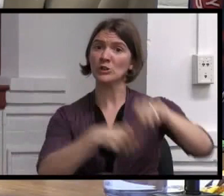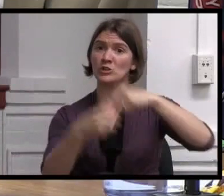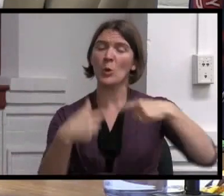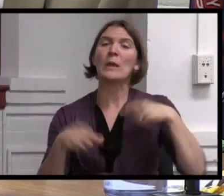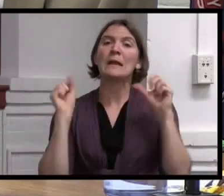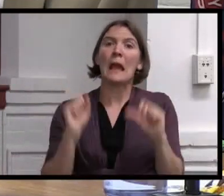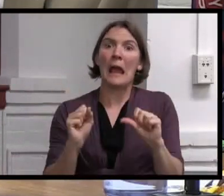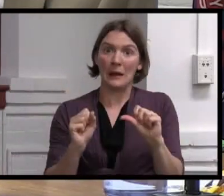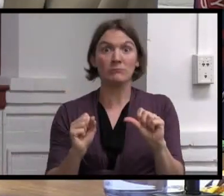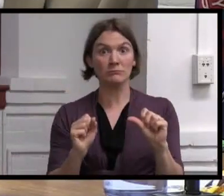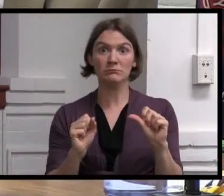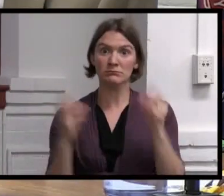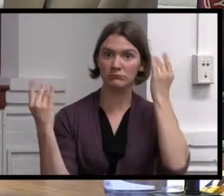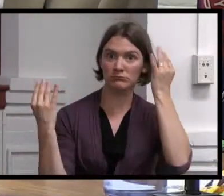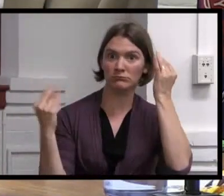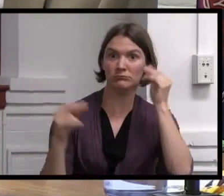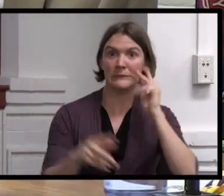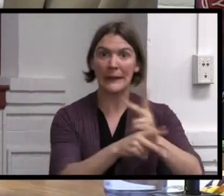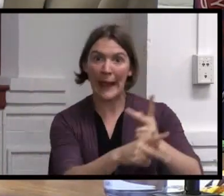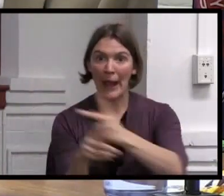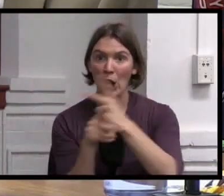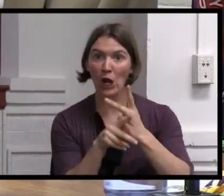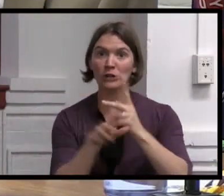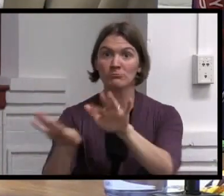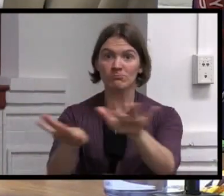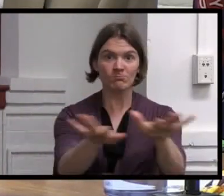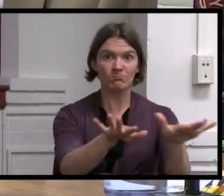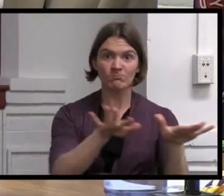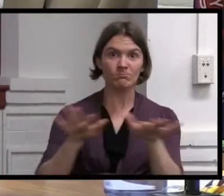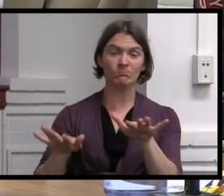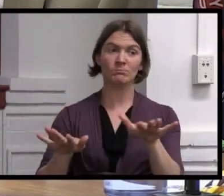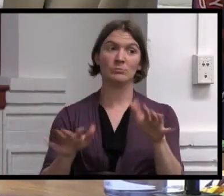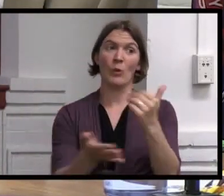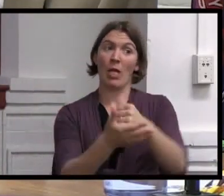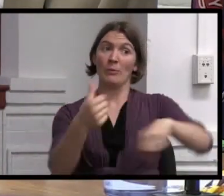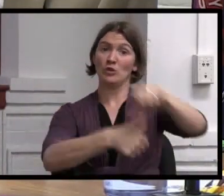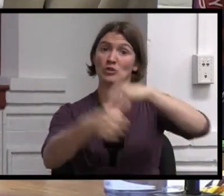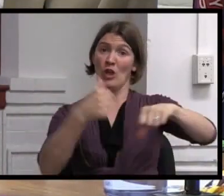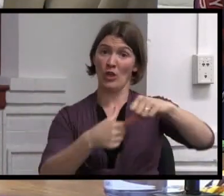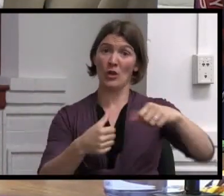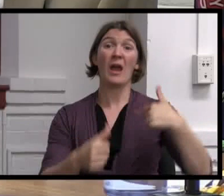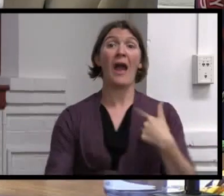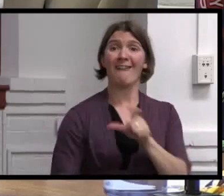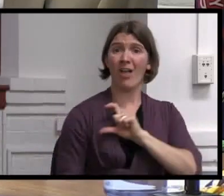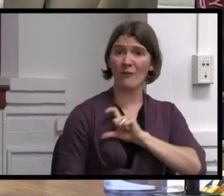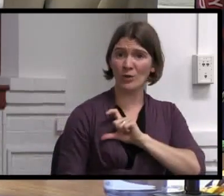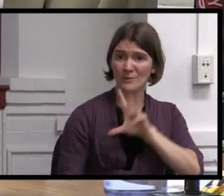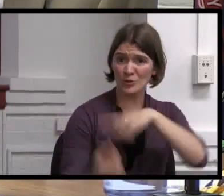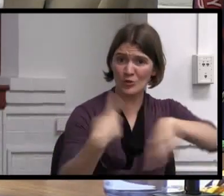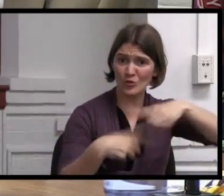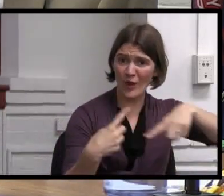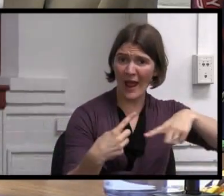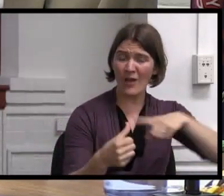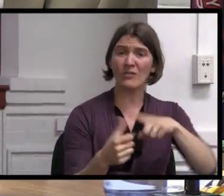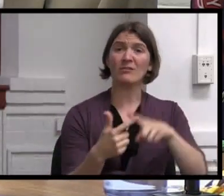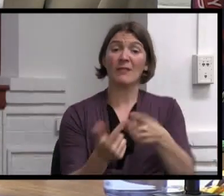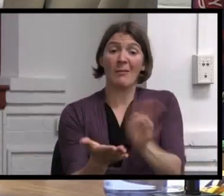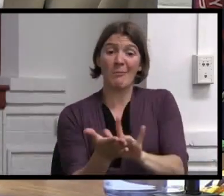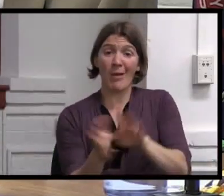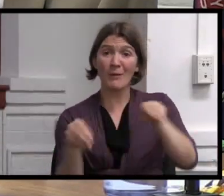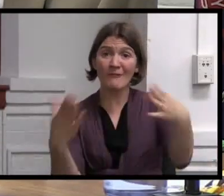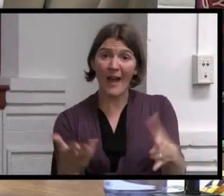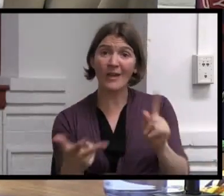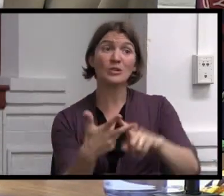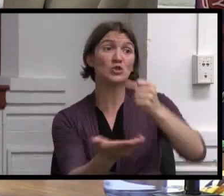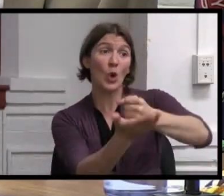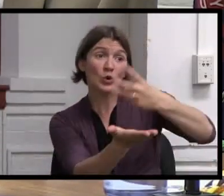can take, you know, look out for each other. And there are law enforcement, medical services, and